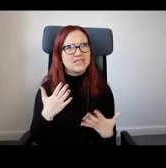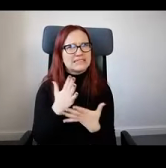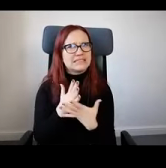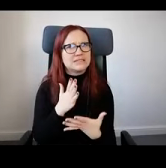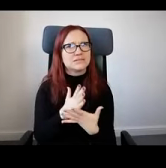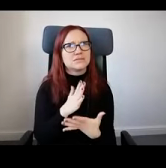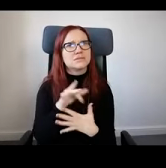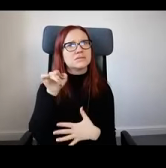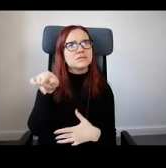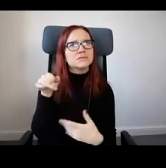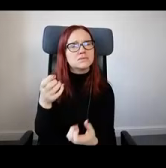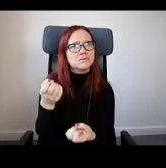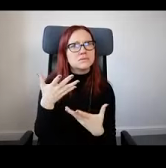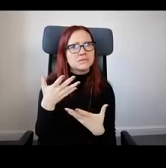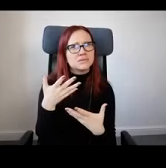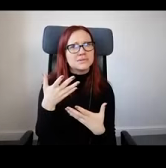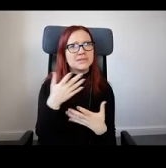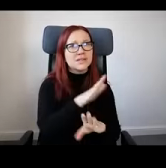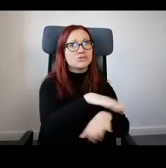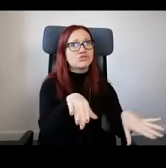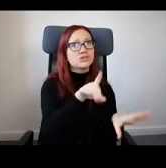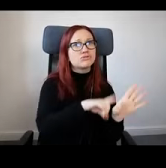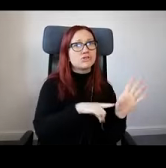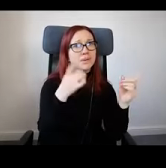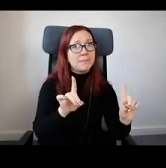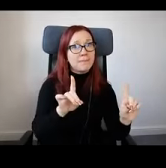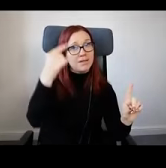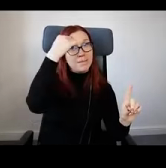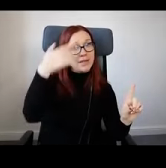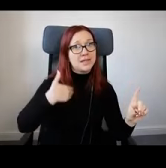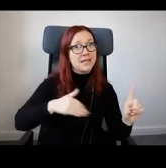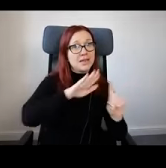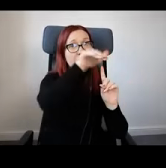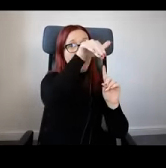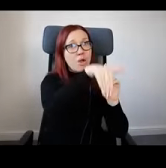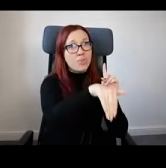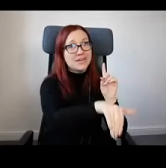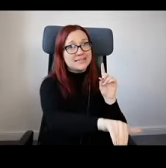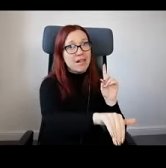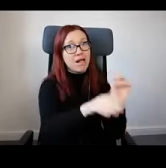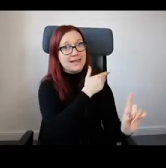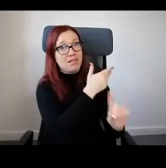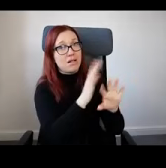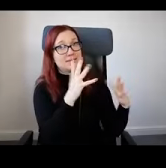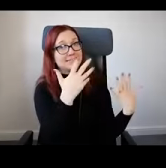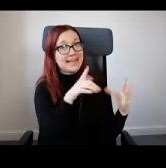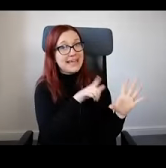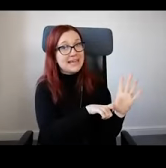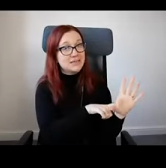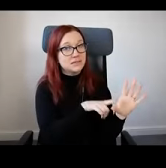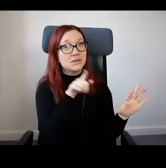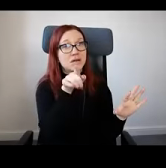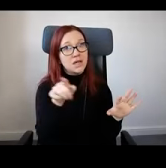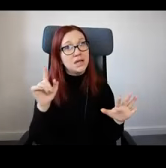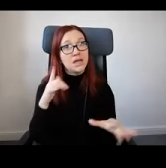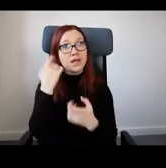you said child and young people's mental health was on the decline the last decade. And I just was wondering, do the numbers suggest that